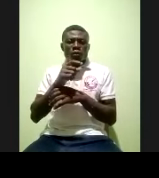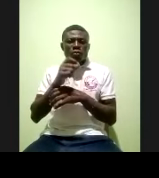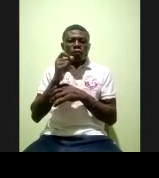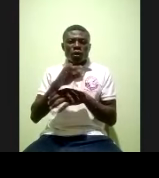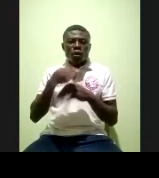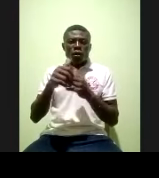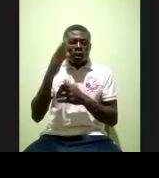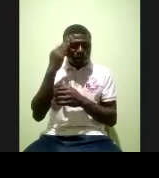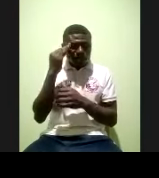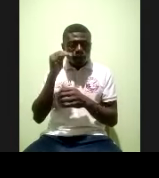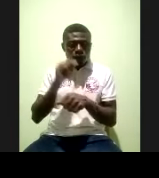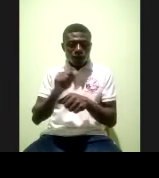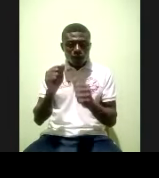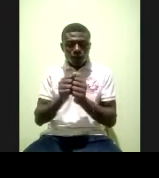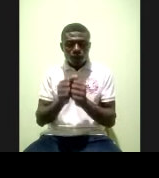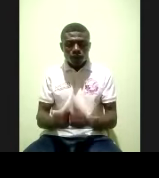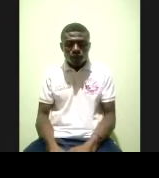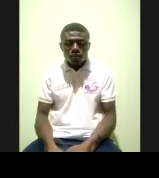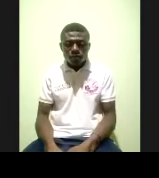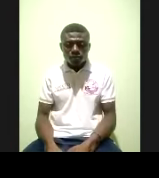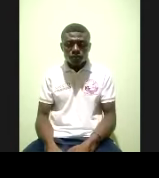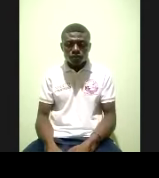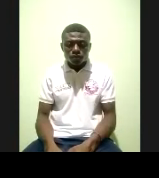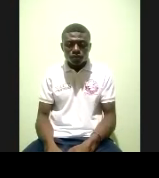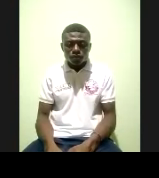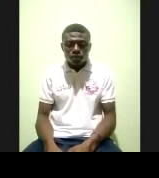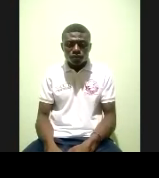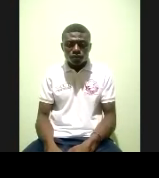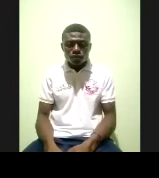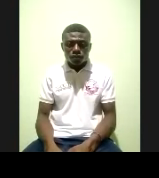Yeah.